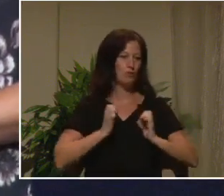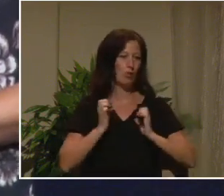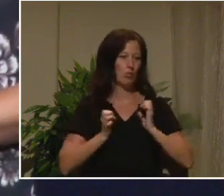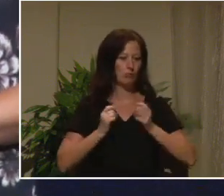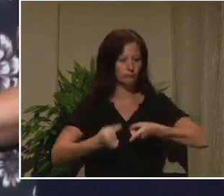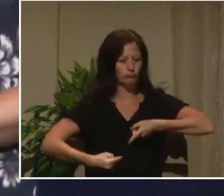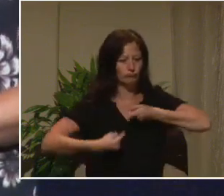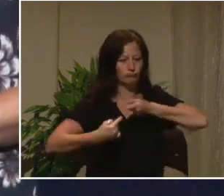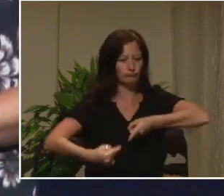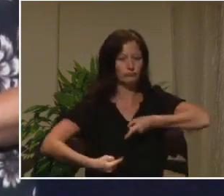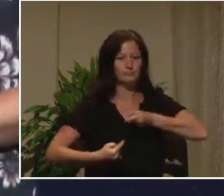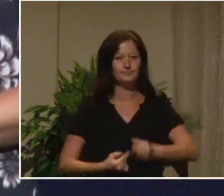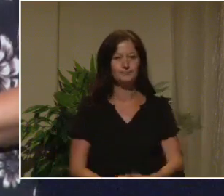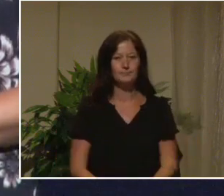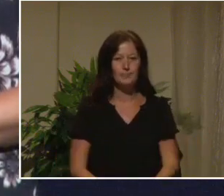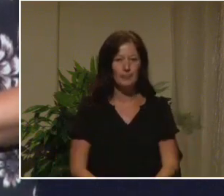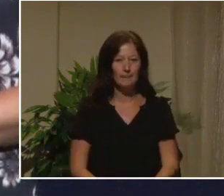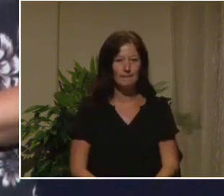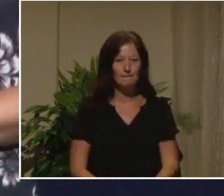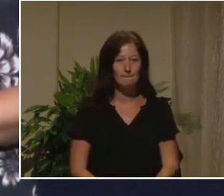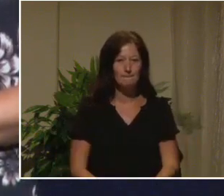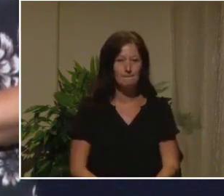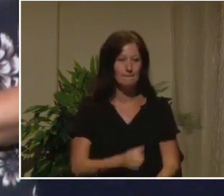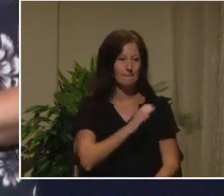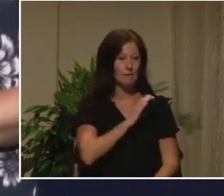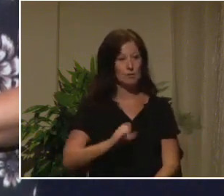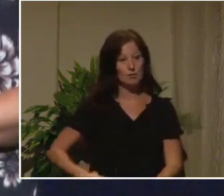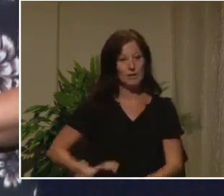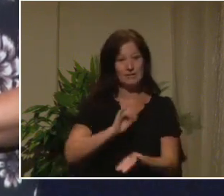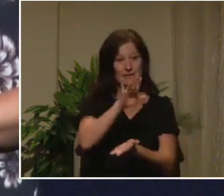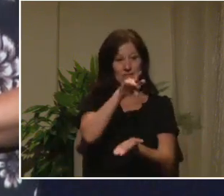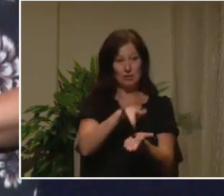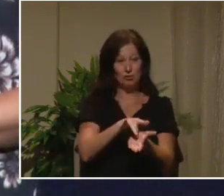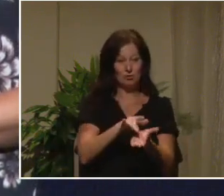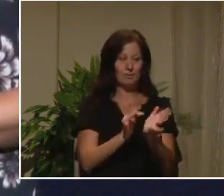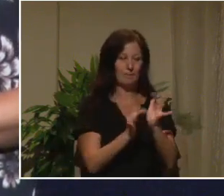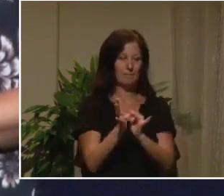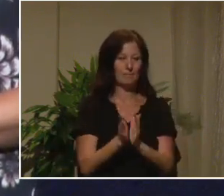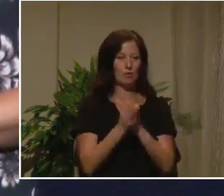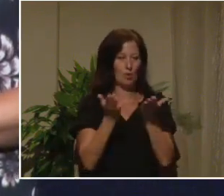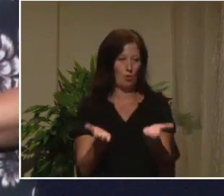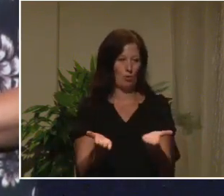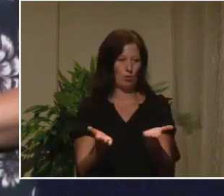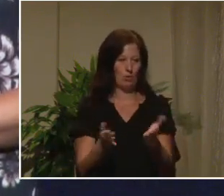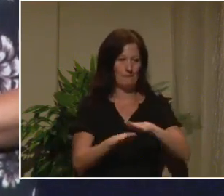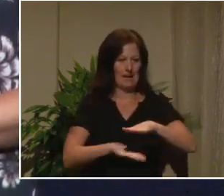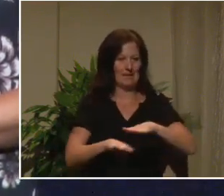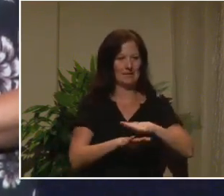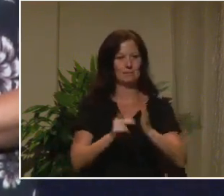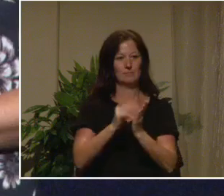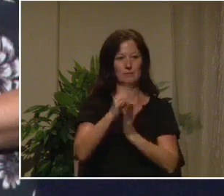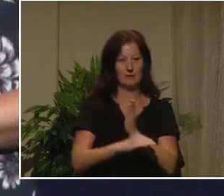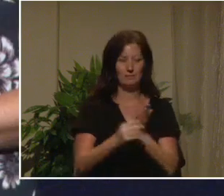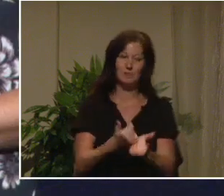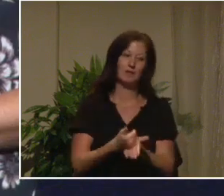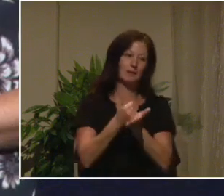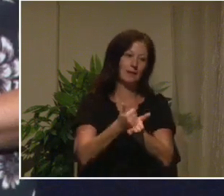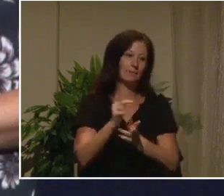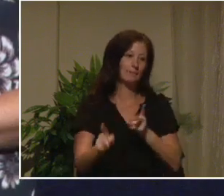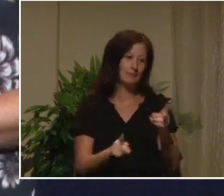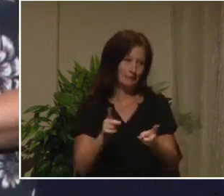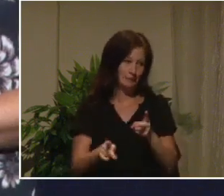decision-making. Divorce Care is a Christ-centered, biblical-based program that helps those who have been